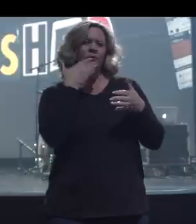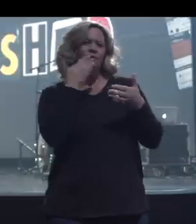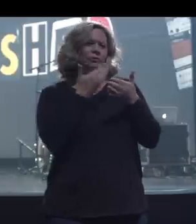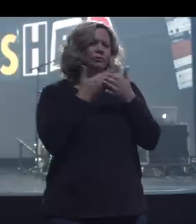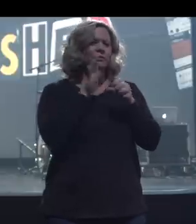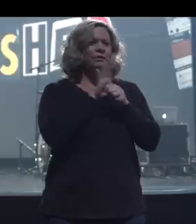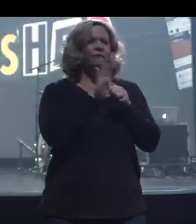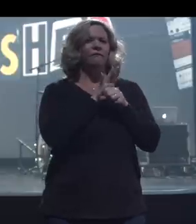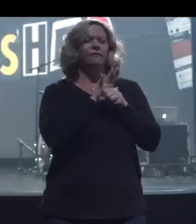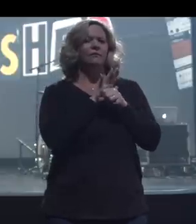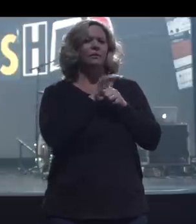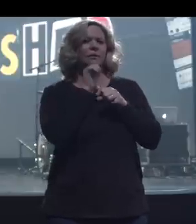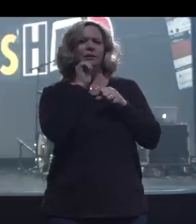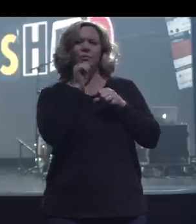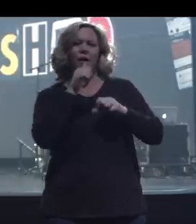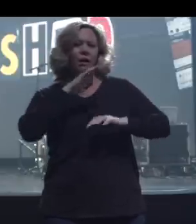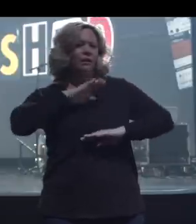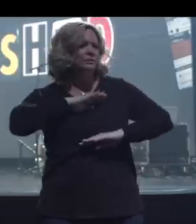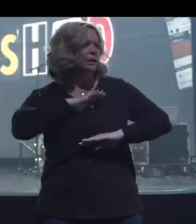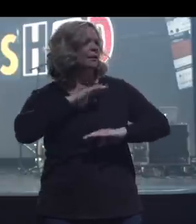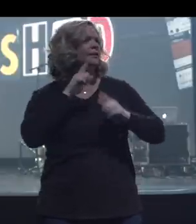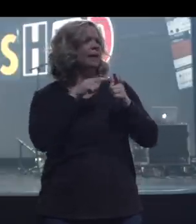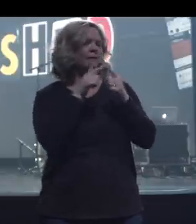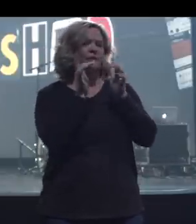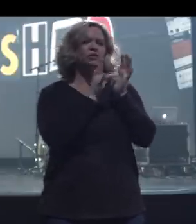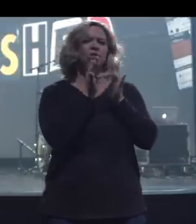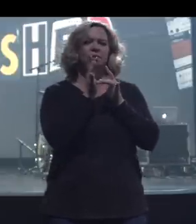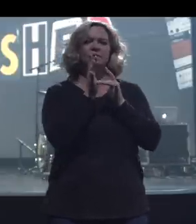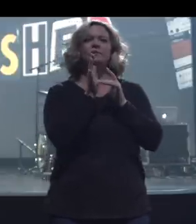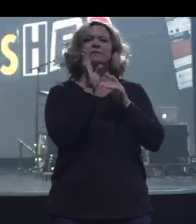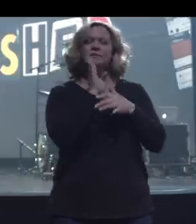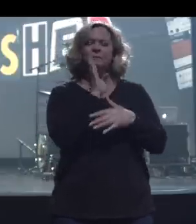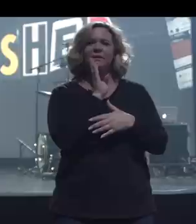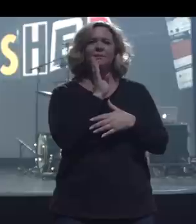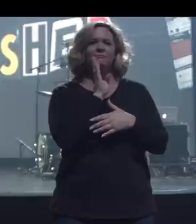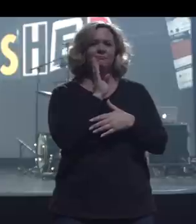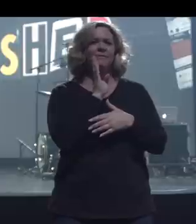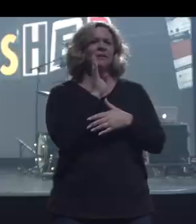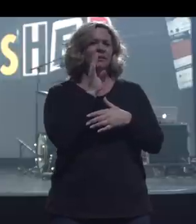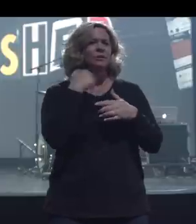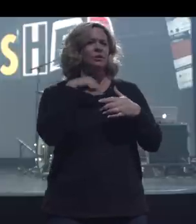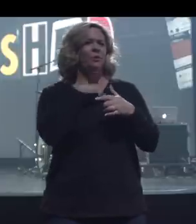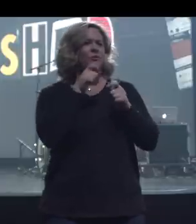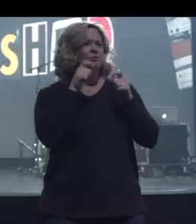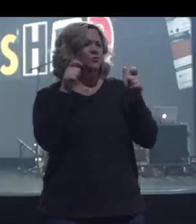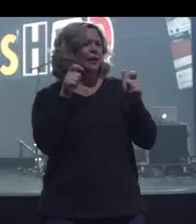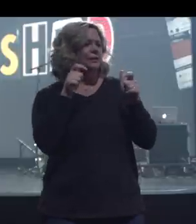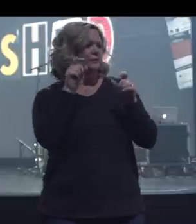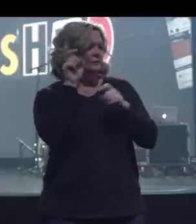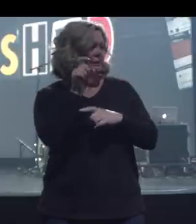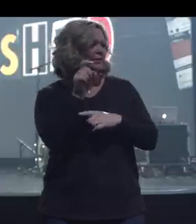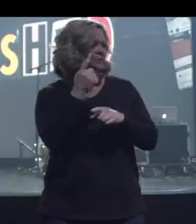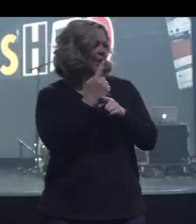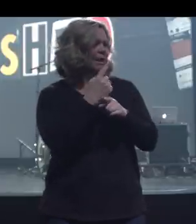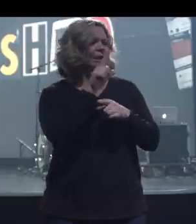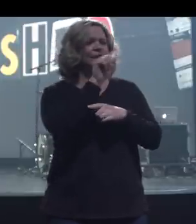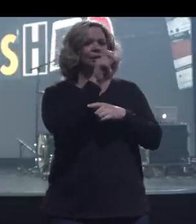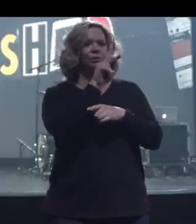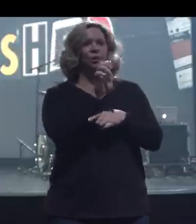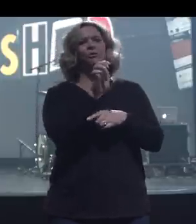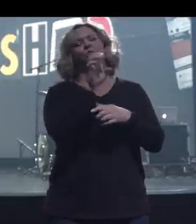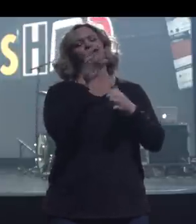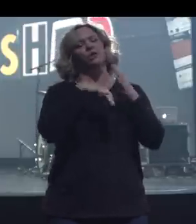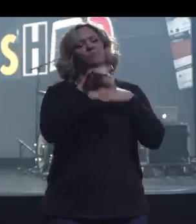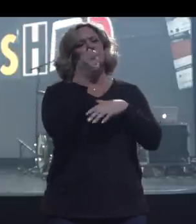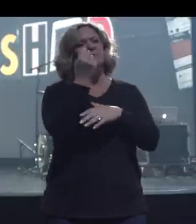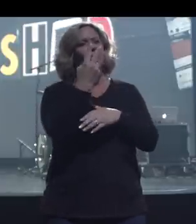discontentment, Jesus speaks. Because Jesus always speaks to our greatest needs. And in Luke chapter 12, verse